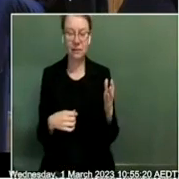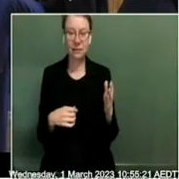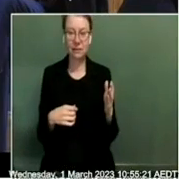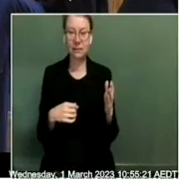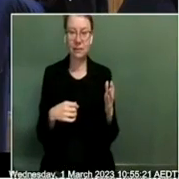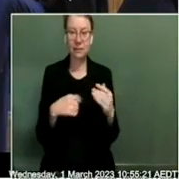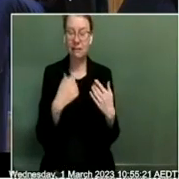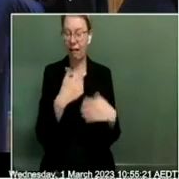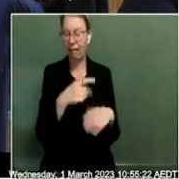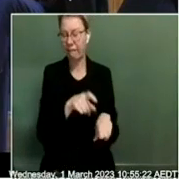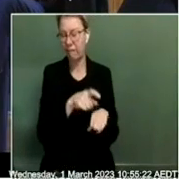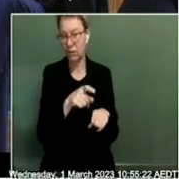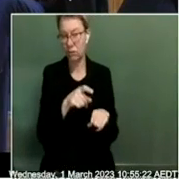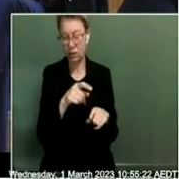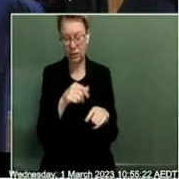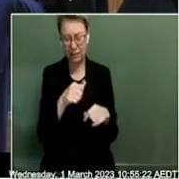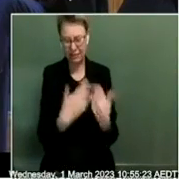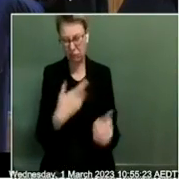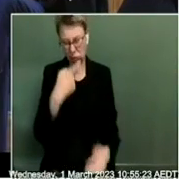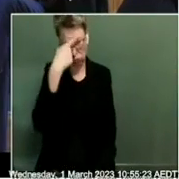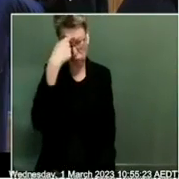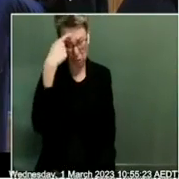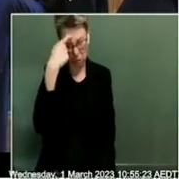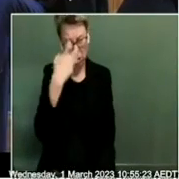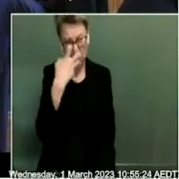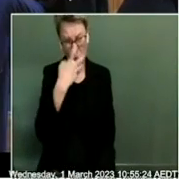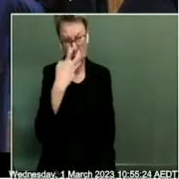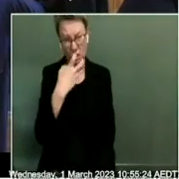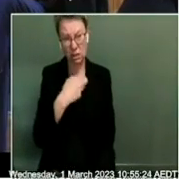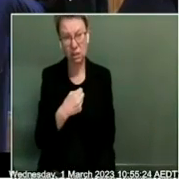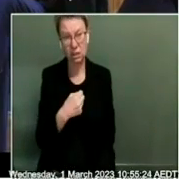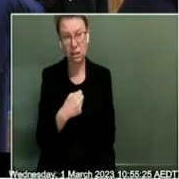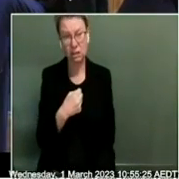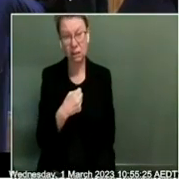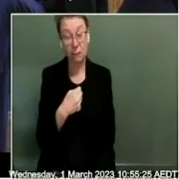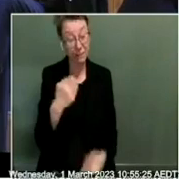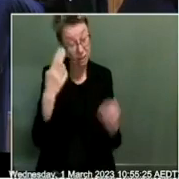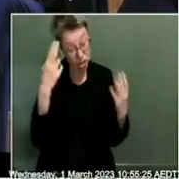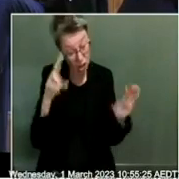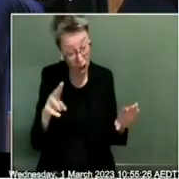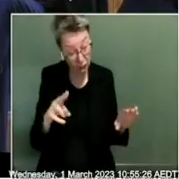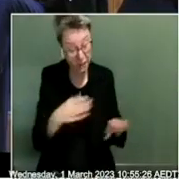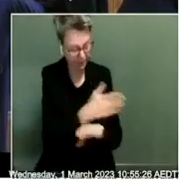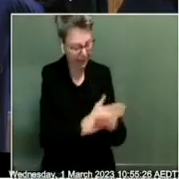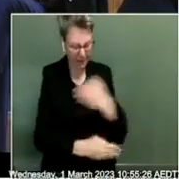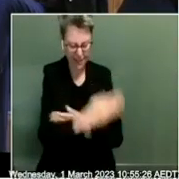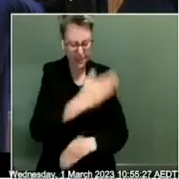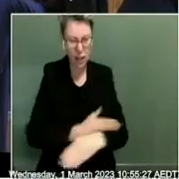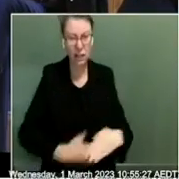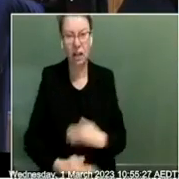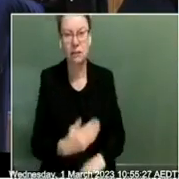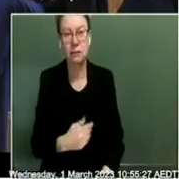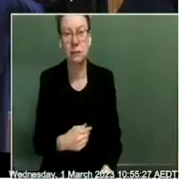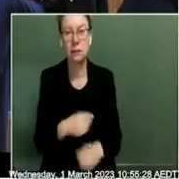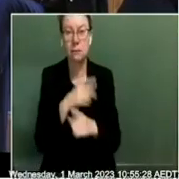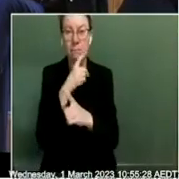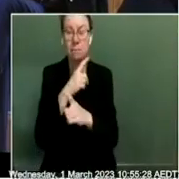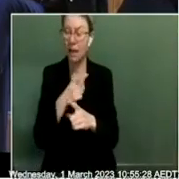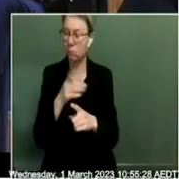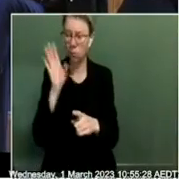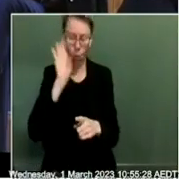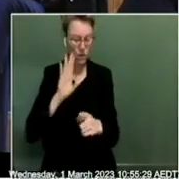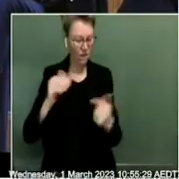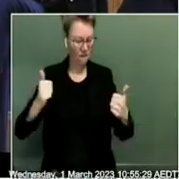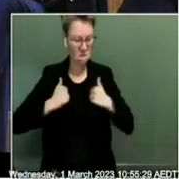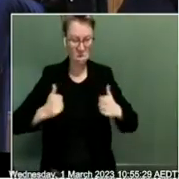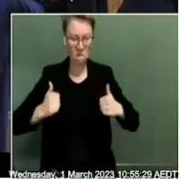death, they cut him up. And he was a fit, healthy man, wasn't he? Yeah, chopped wood, split wood, worked. Yeah.